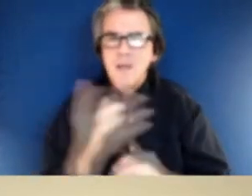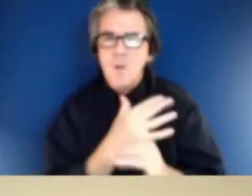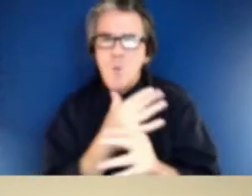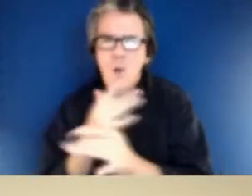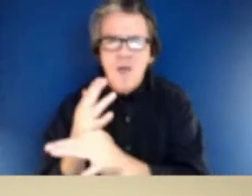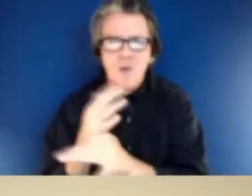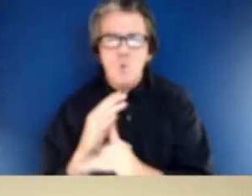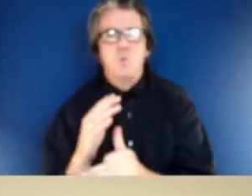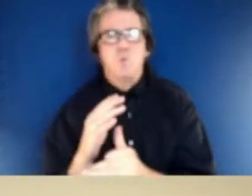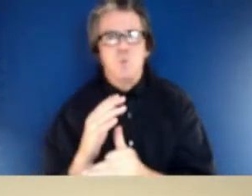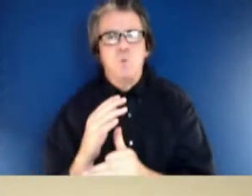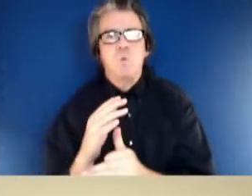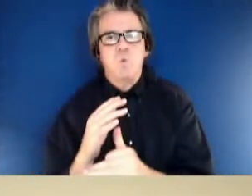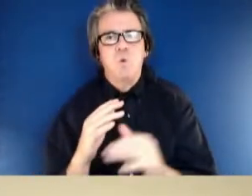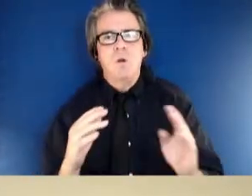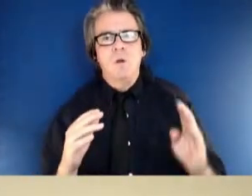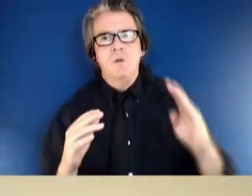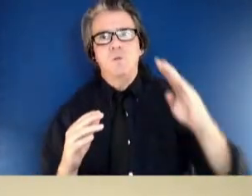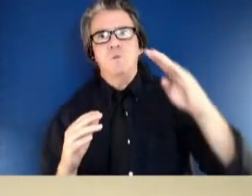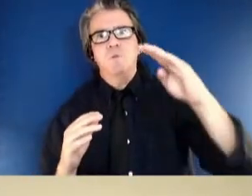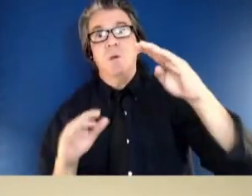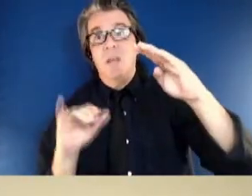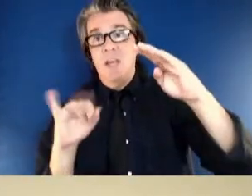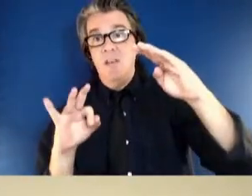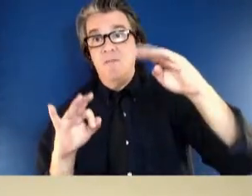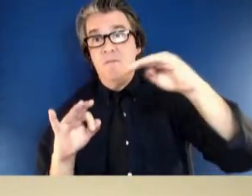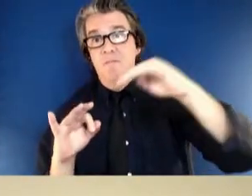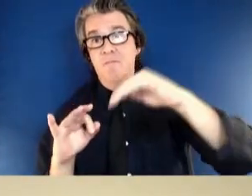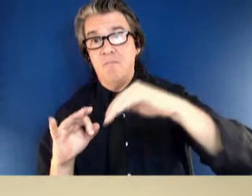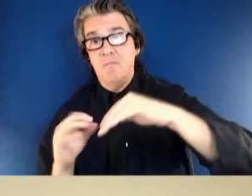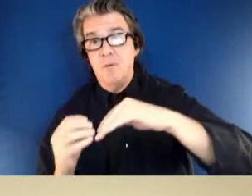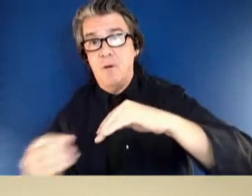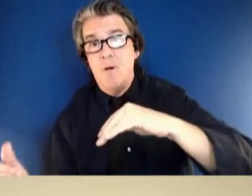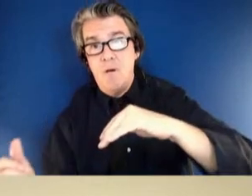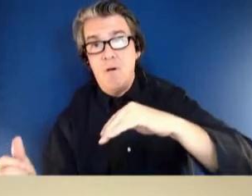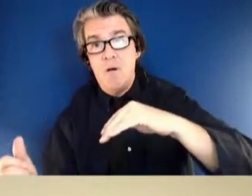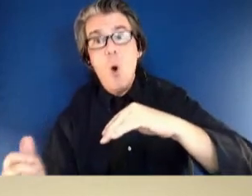to begin the patrol and restoration sequence